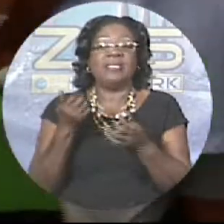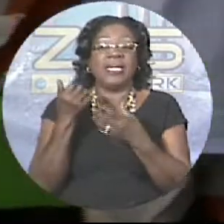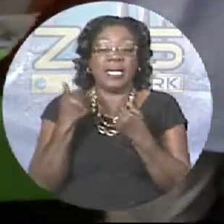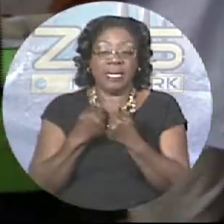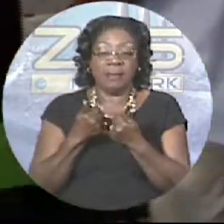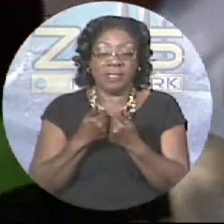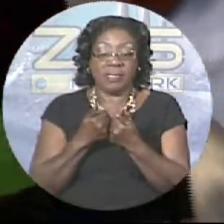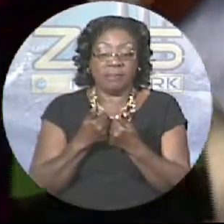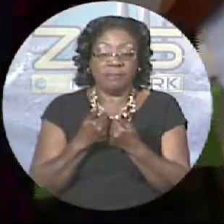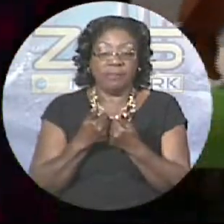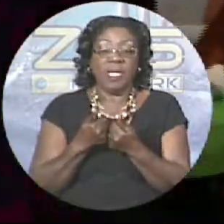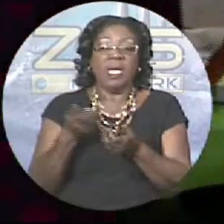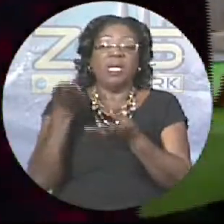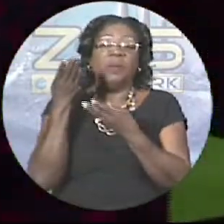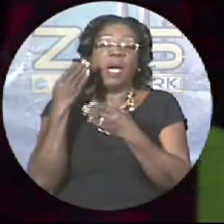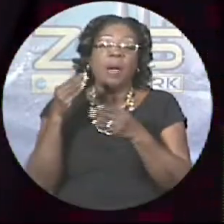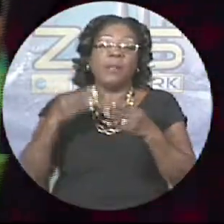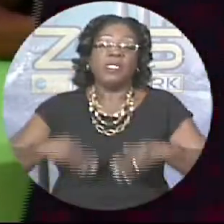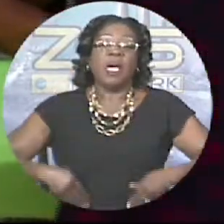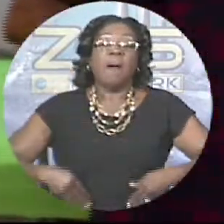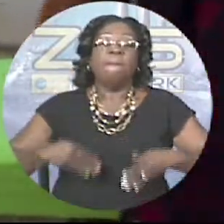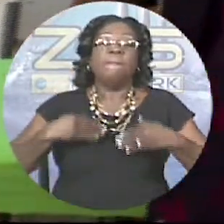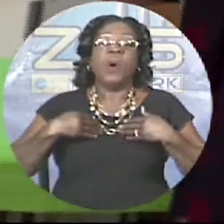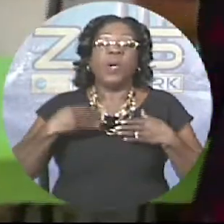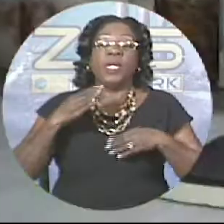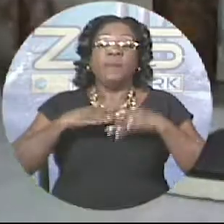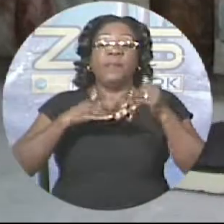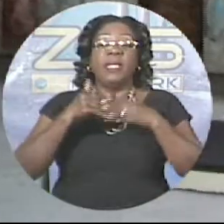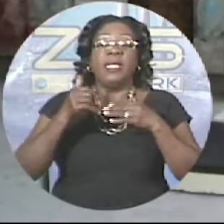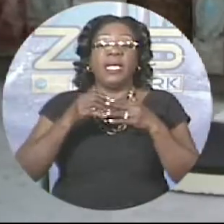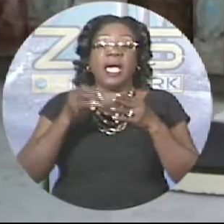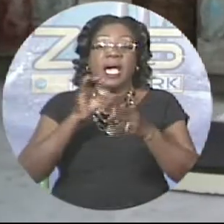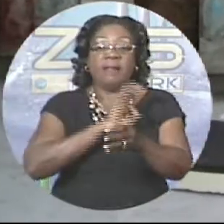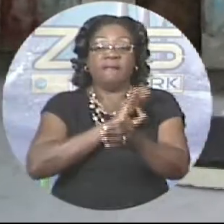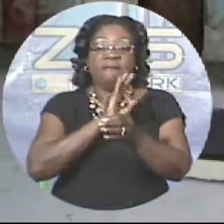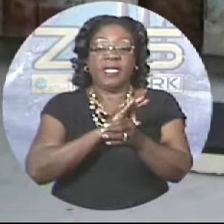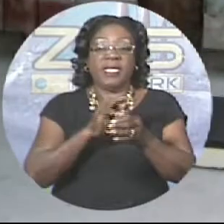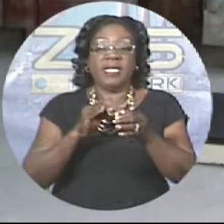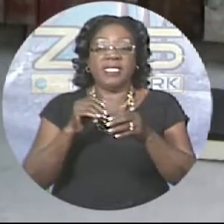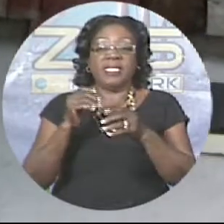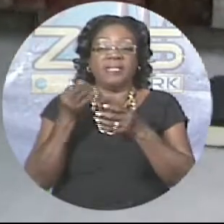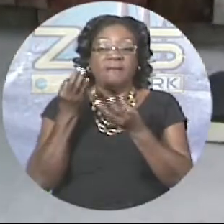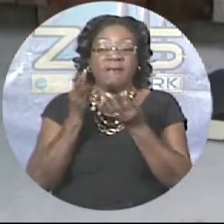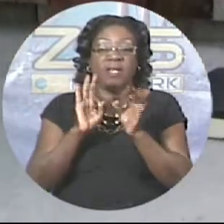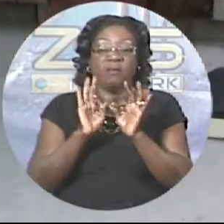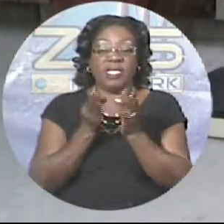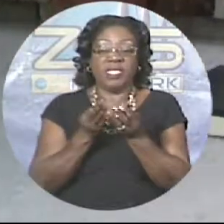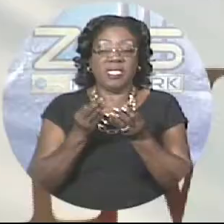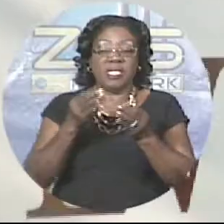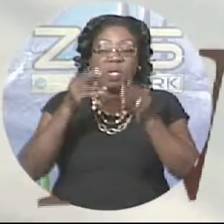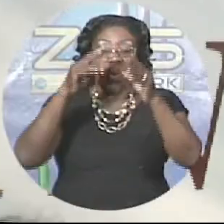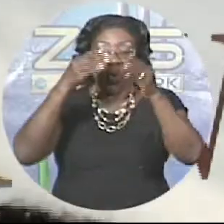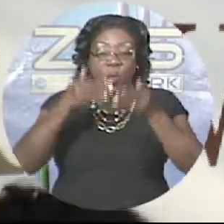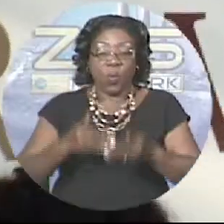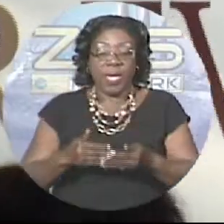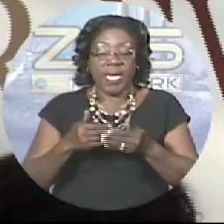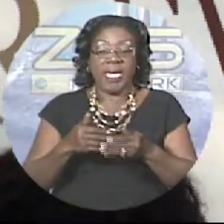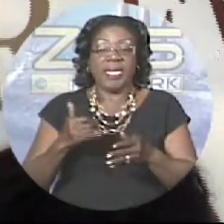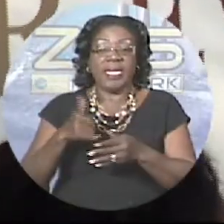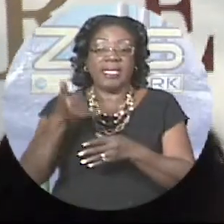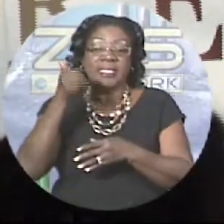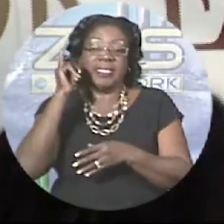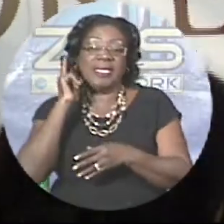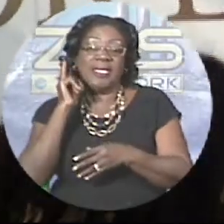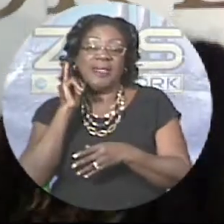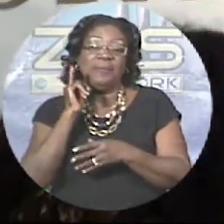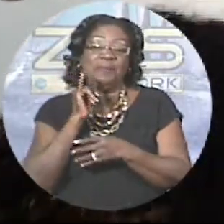in sports, the Bahamas Bodybuilding and Fitness Federation, their weigh-in took place yesterday. Of course, make sure to tune in